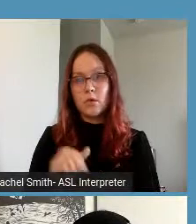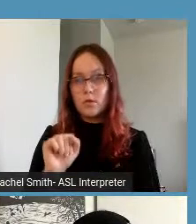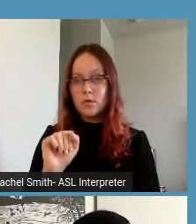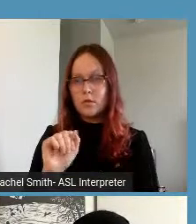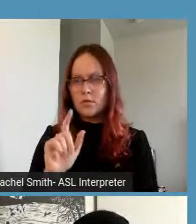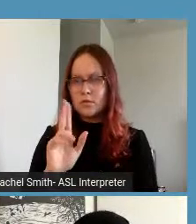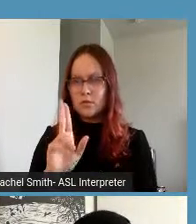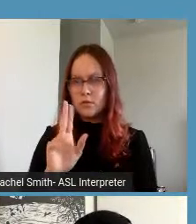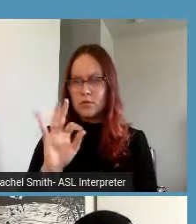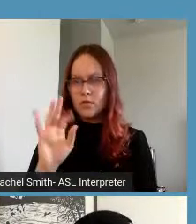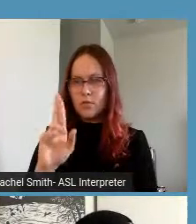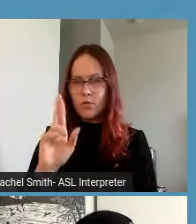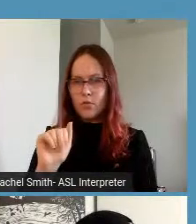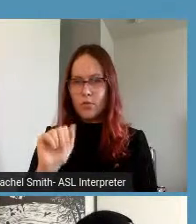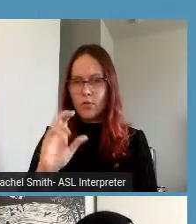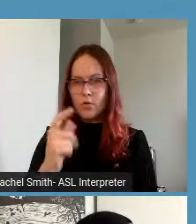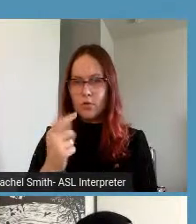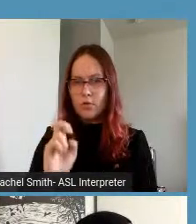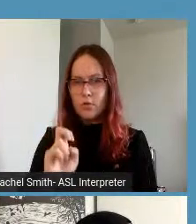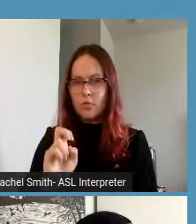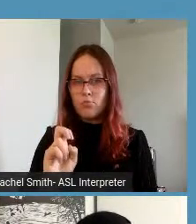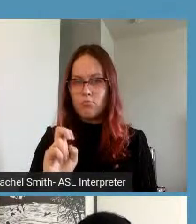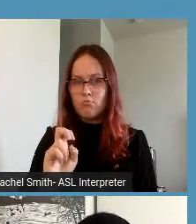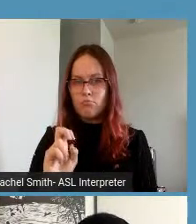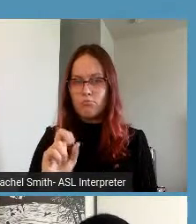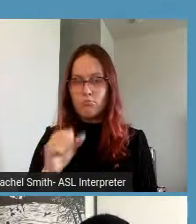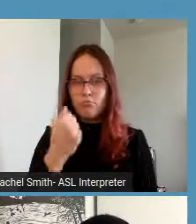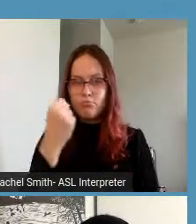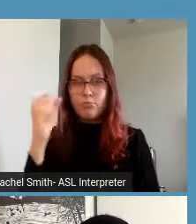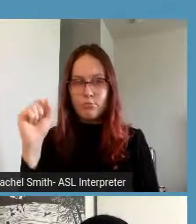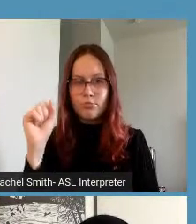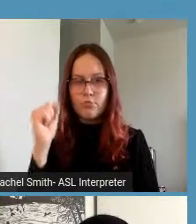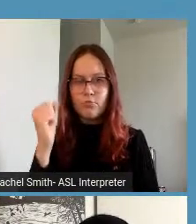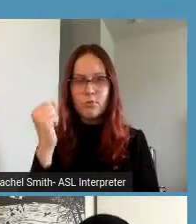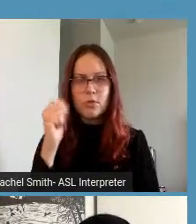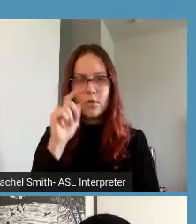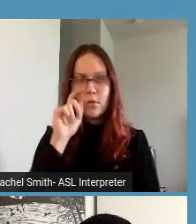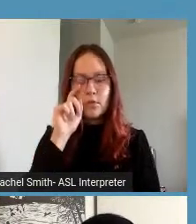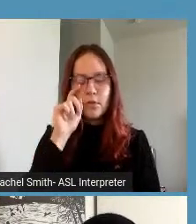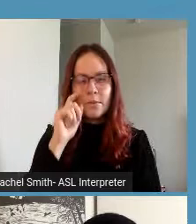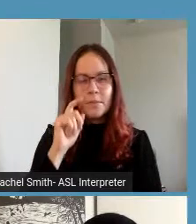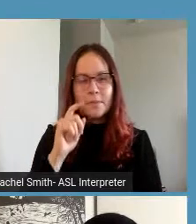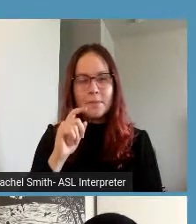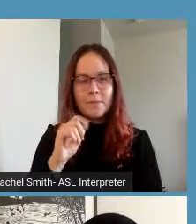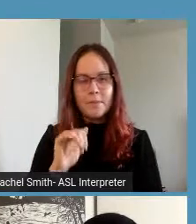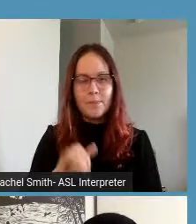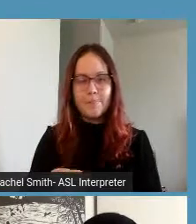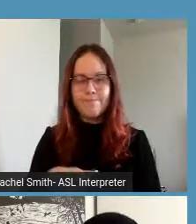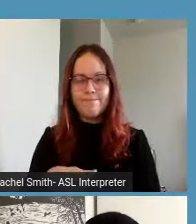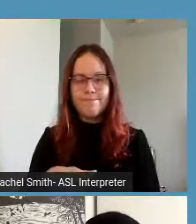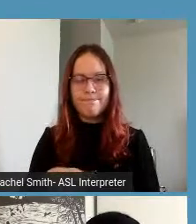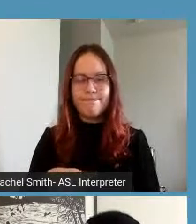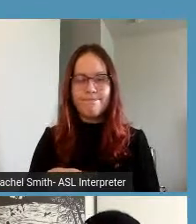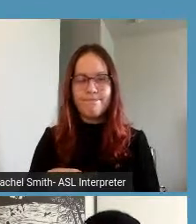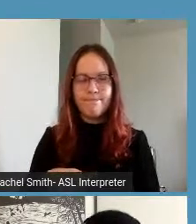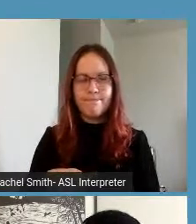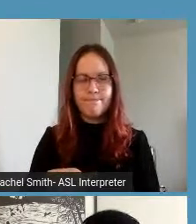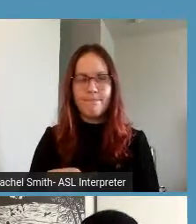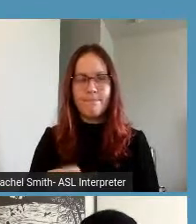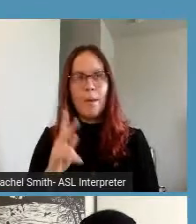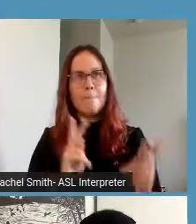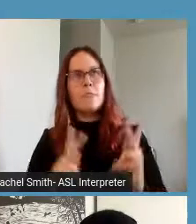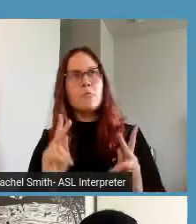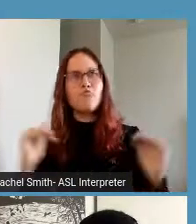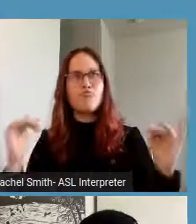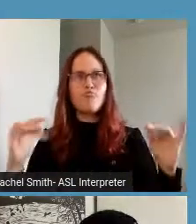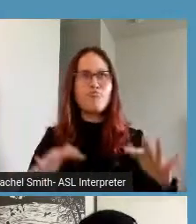Museum, or Northwestern University. This series raised questions about telling the history of suffrage